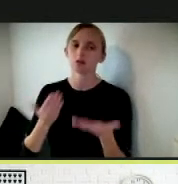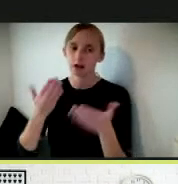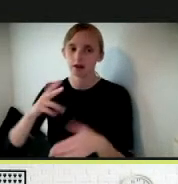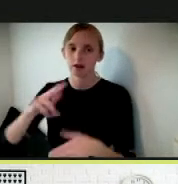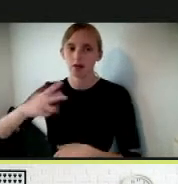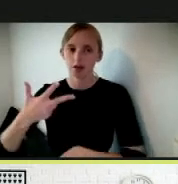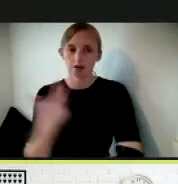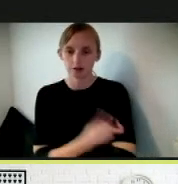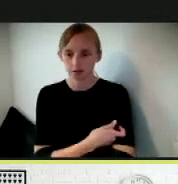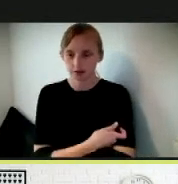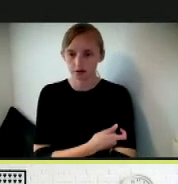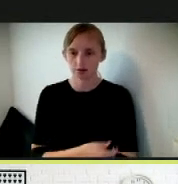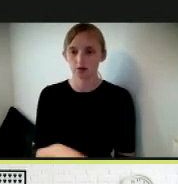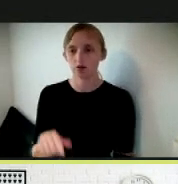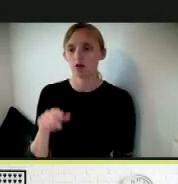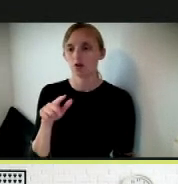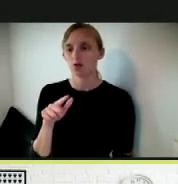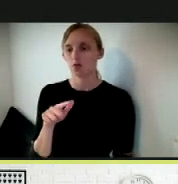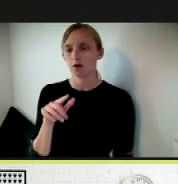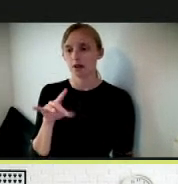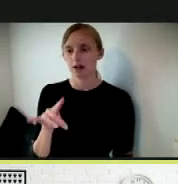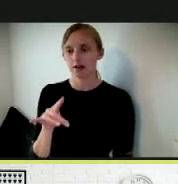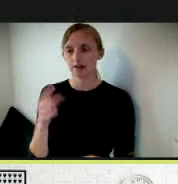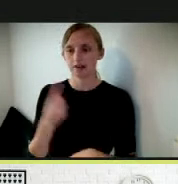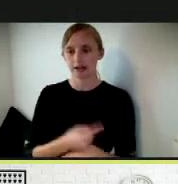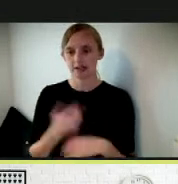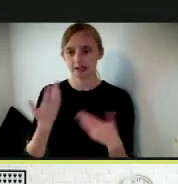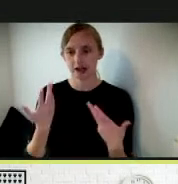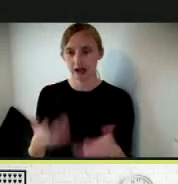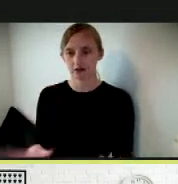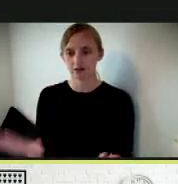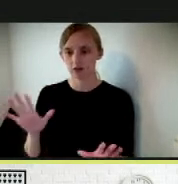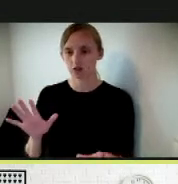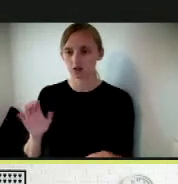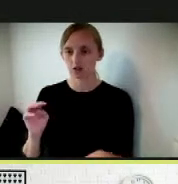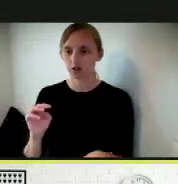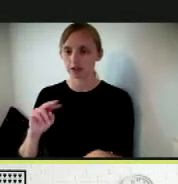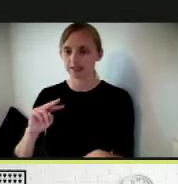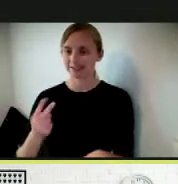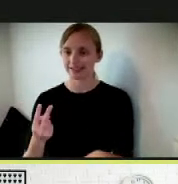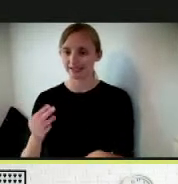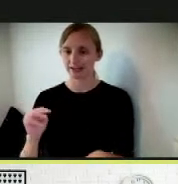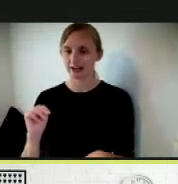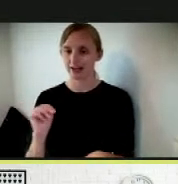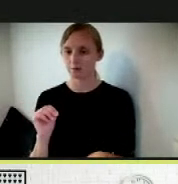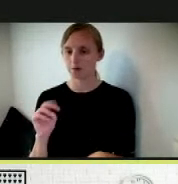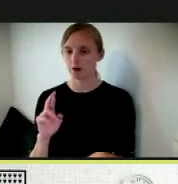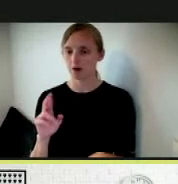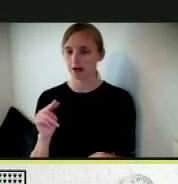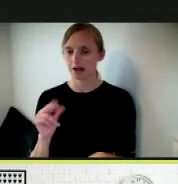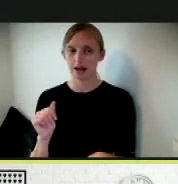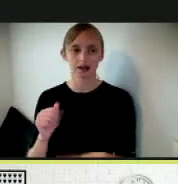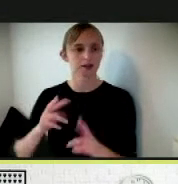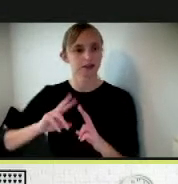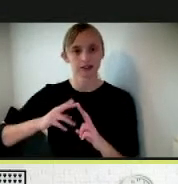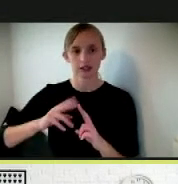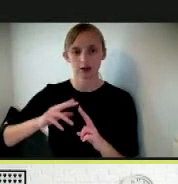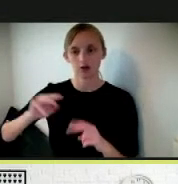mRNA vaccine, and that's Moderna or Pfizer. And then recently,